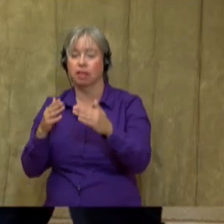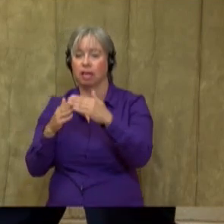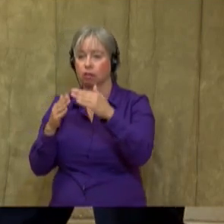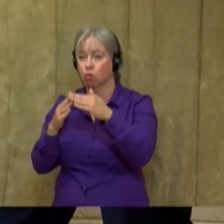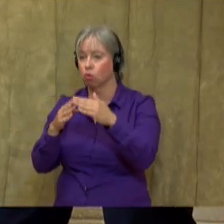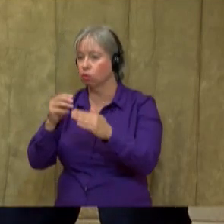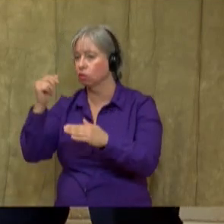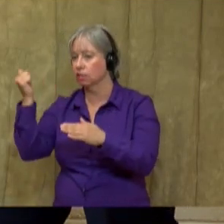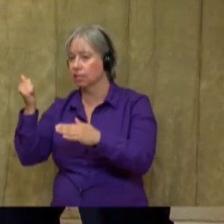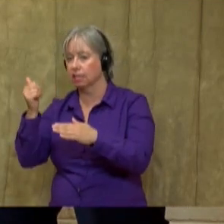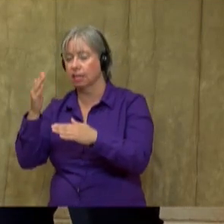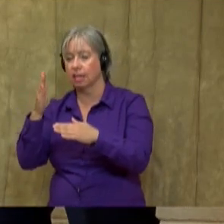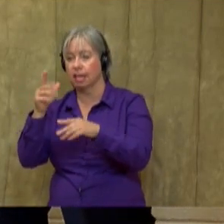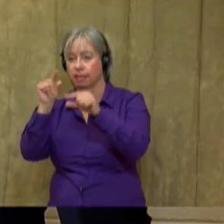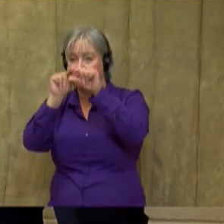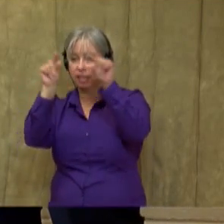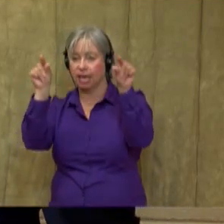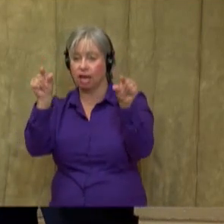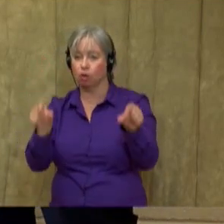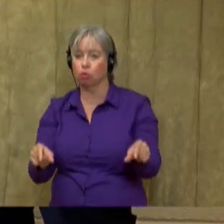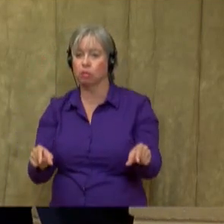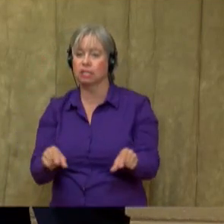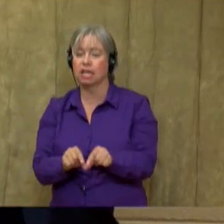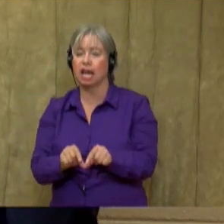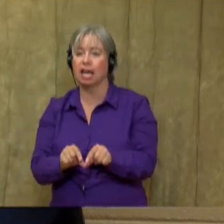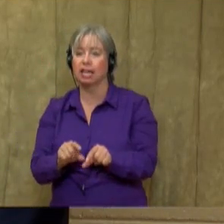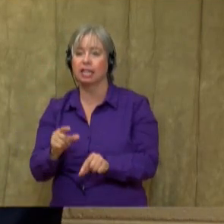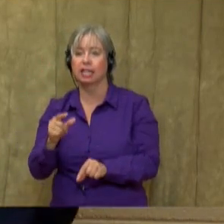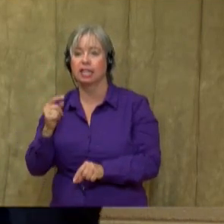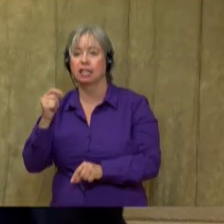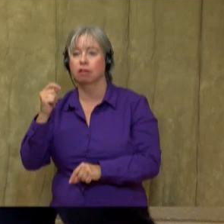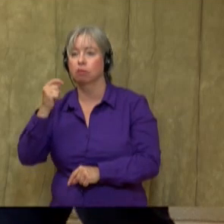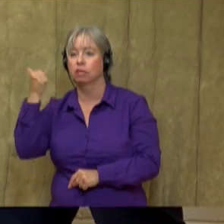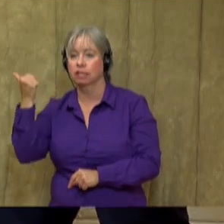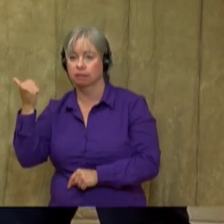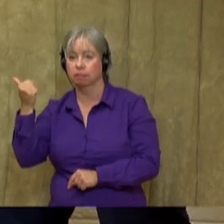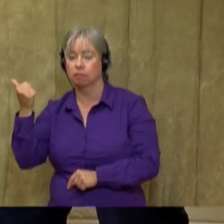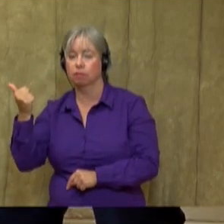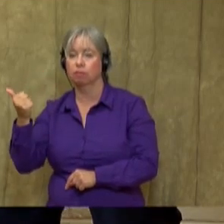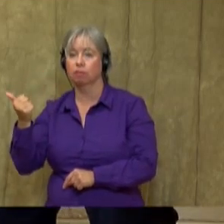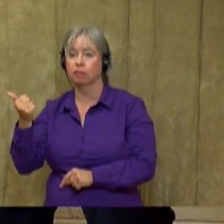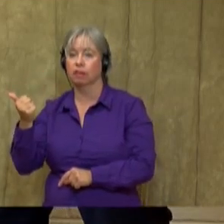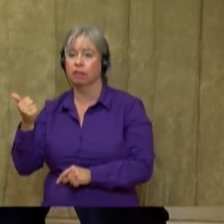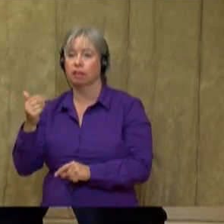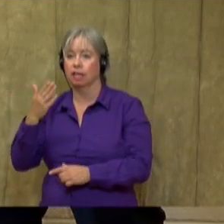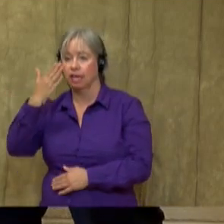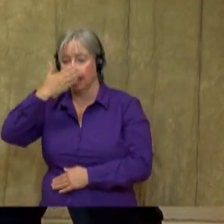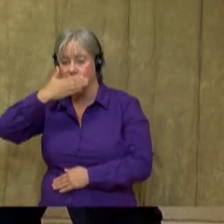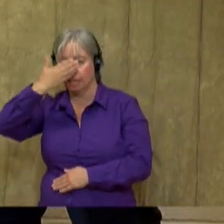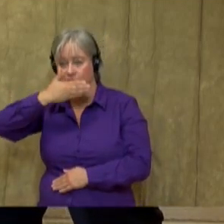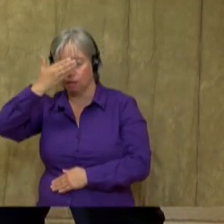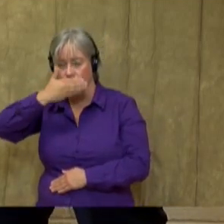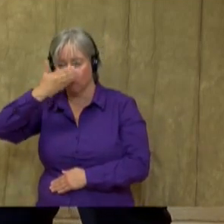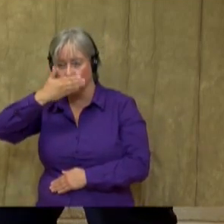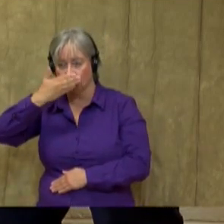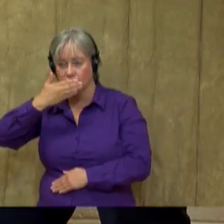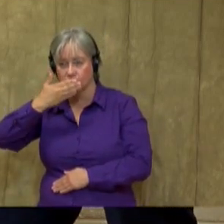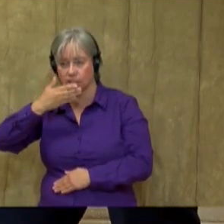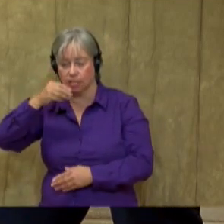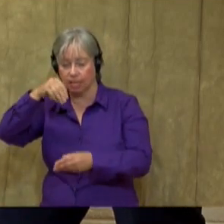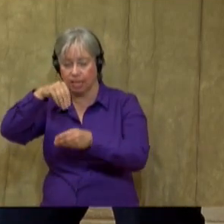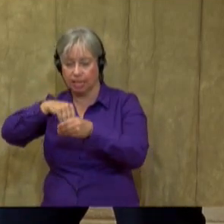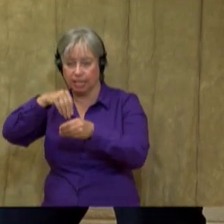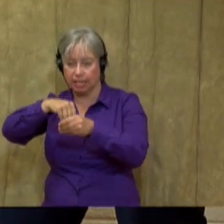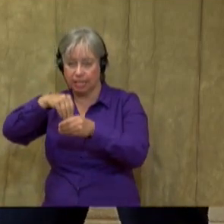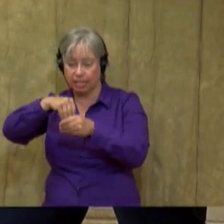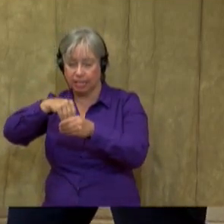I'm taking away the edges. The other feature of our cube that we're interested in is the face of the cube itself, that inner square